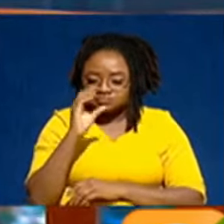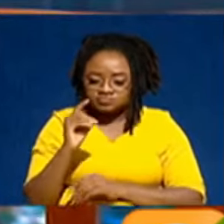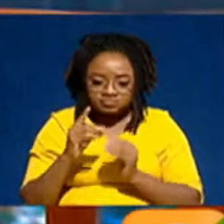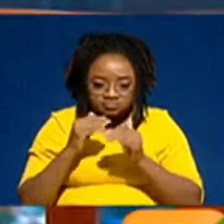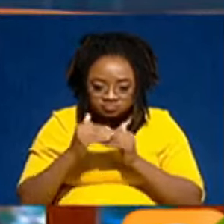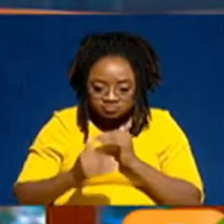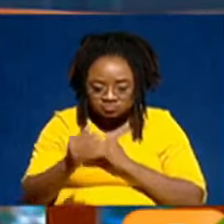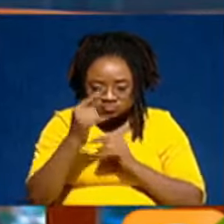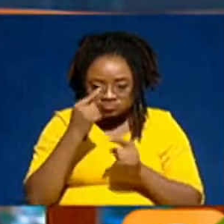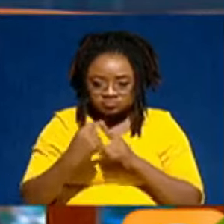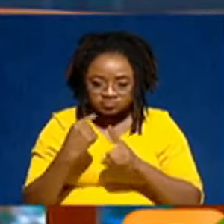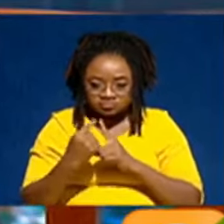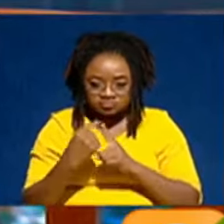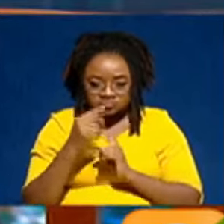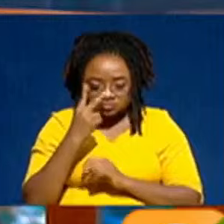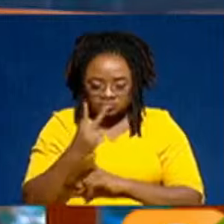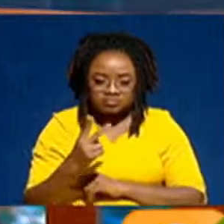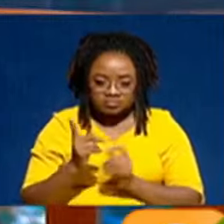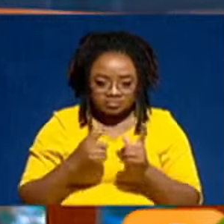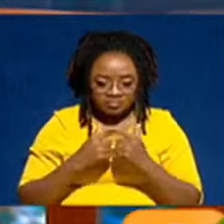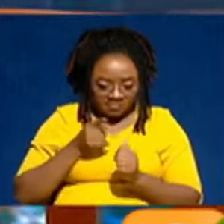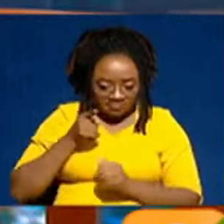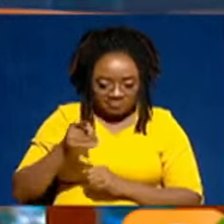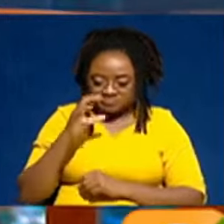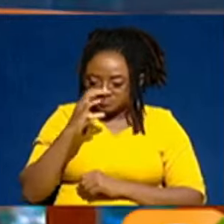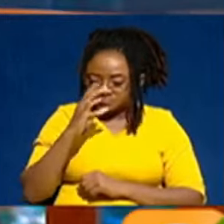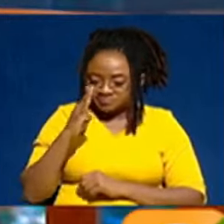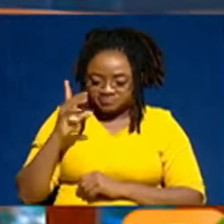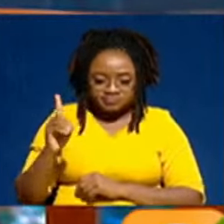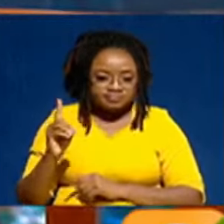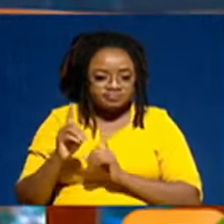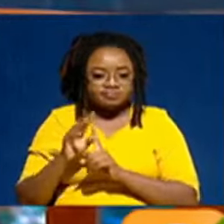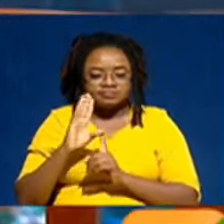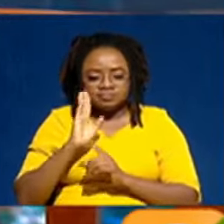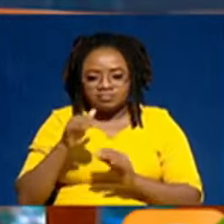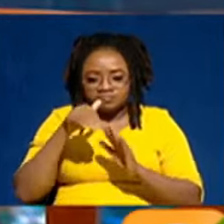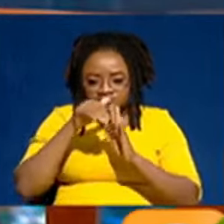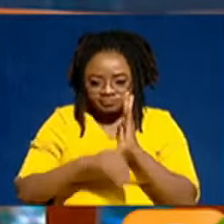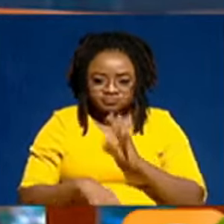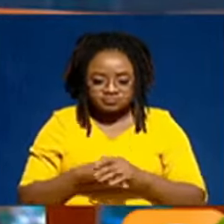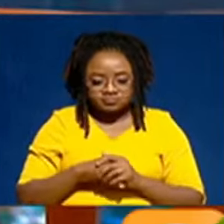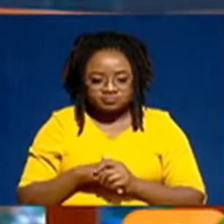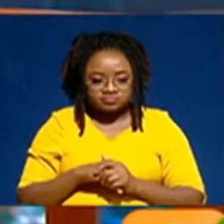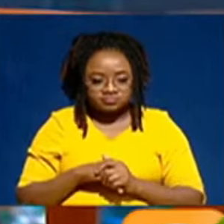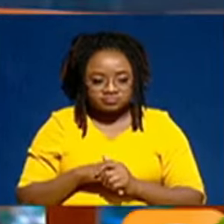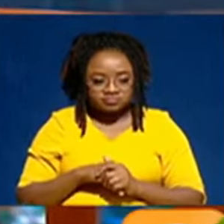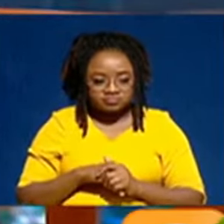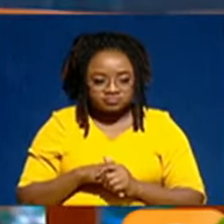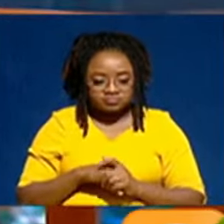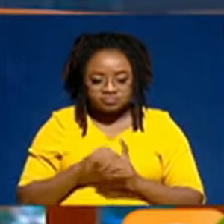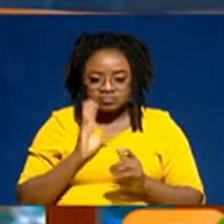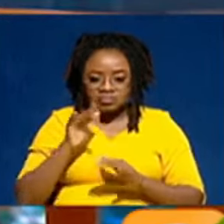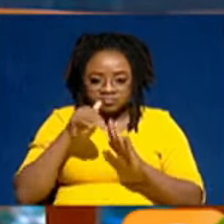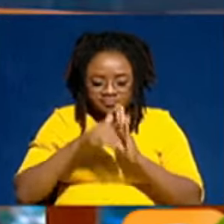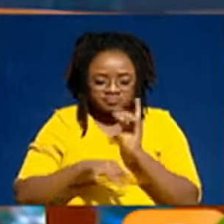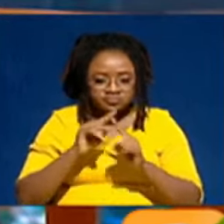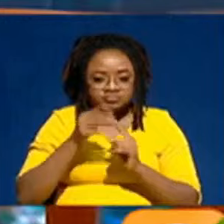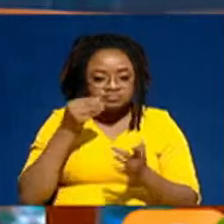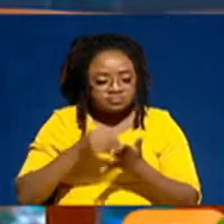we don't take care, if we don't implement this good plan that we have, CBD is going to die. And there are billions of dollars that have